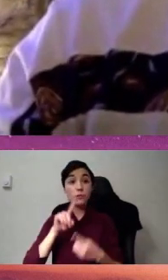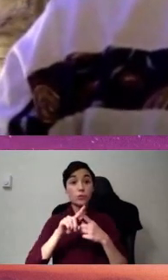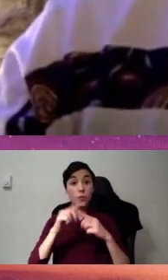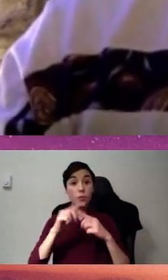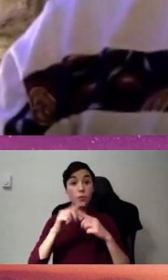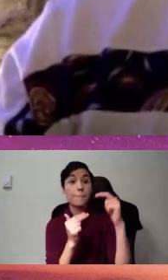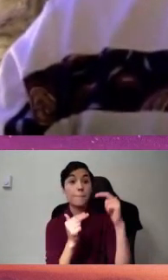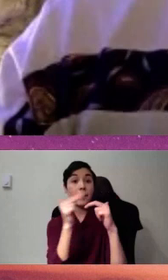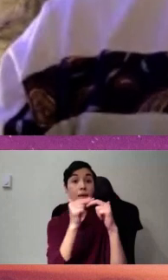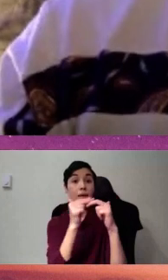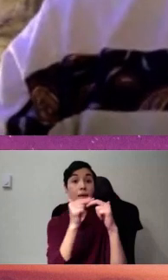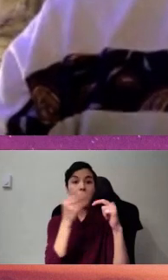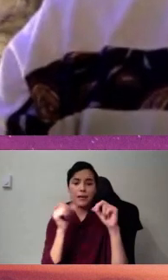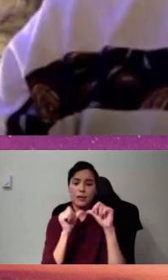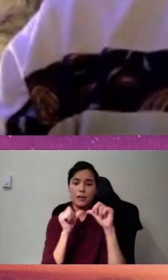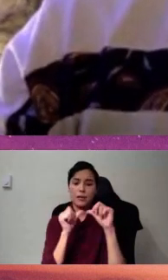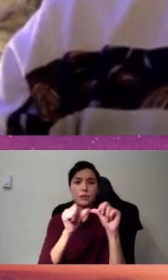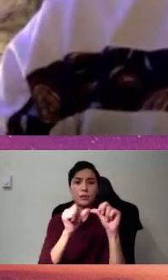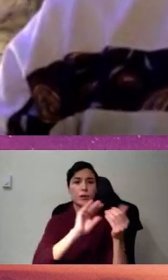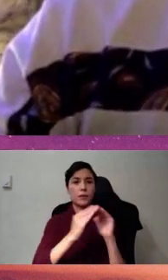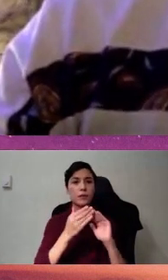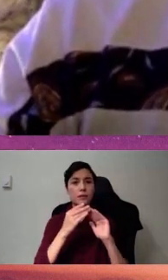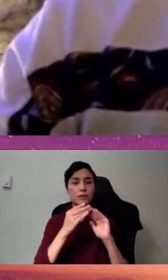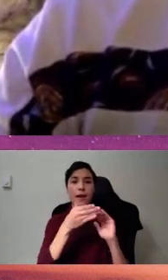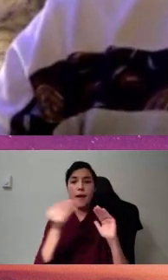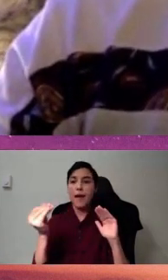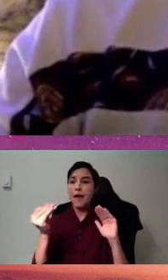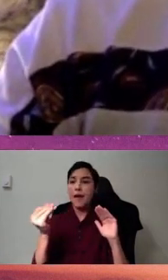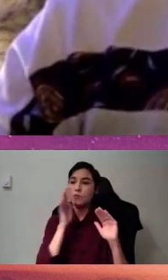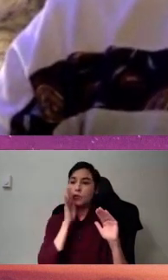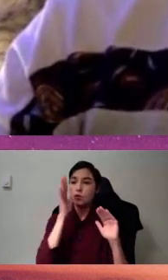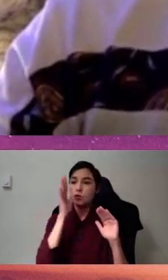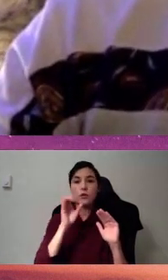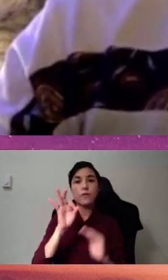own, futures of their own.